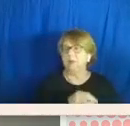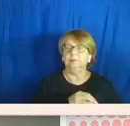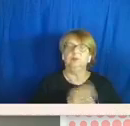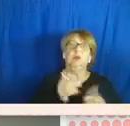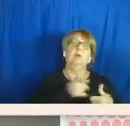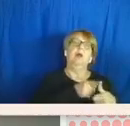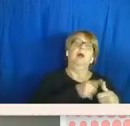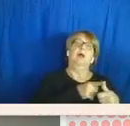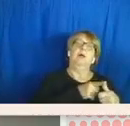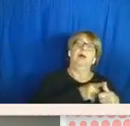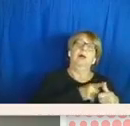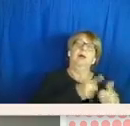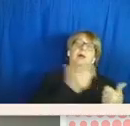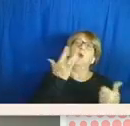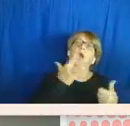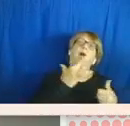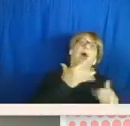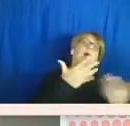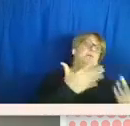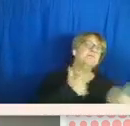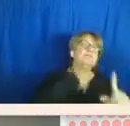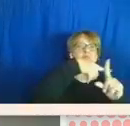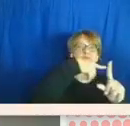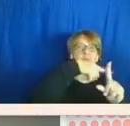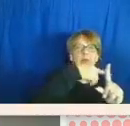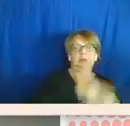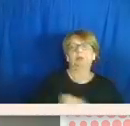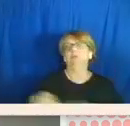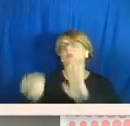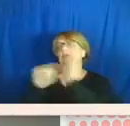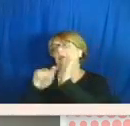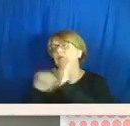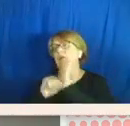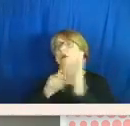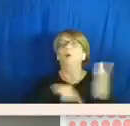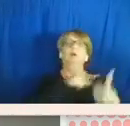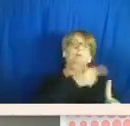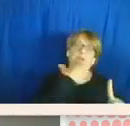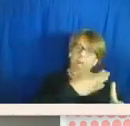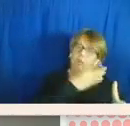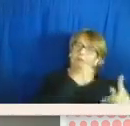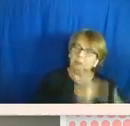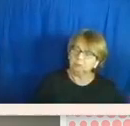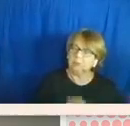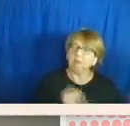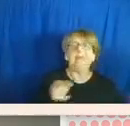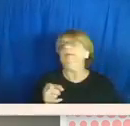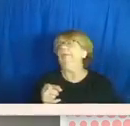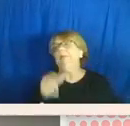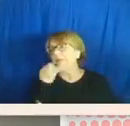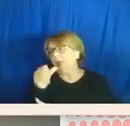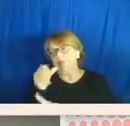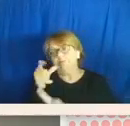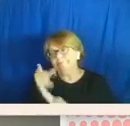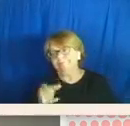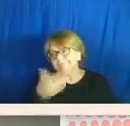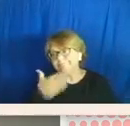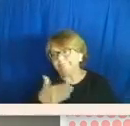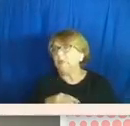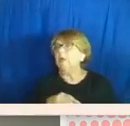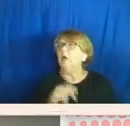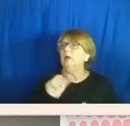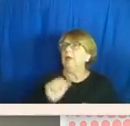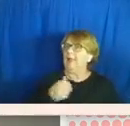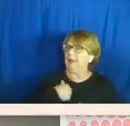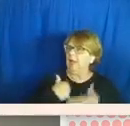the pros and cons of this, what's legitimate, what's not. Can I help you get